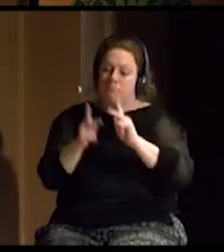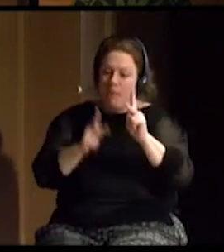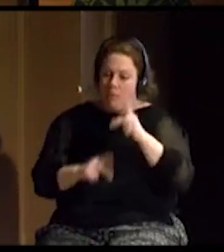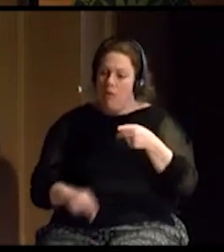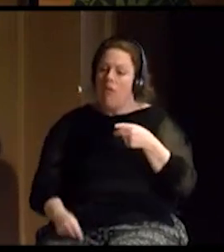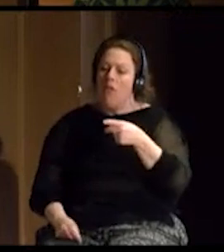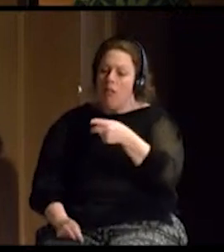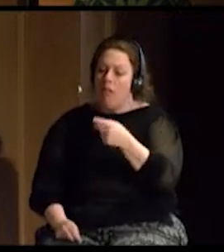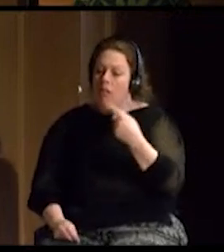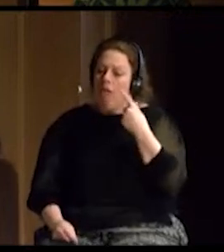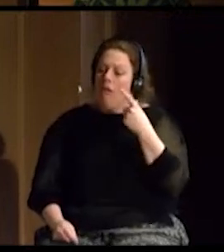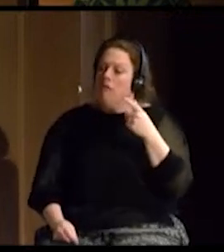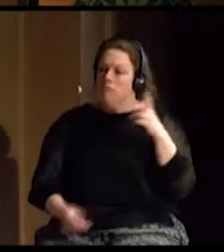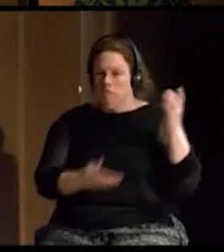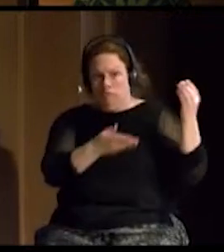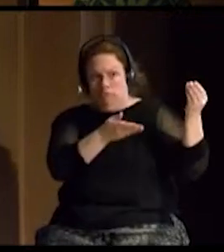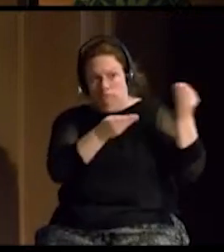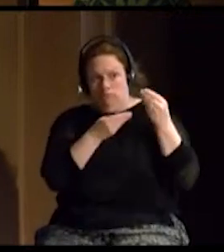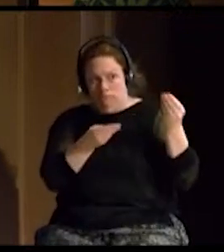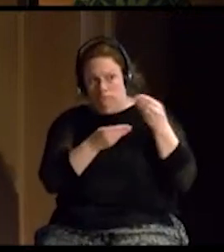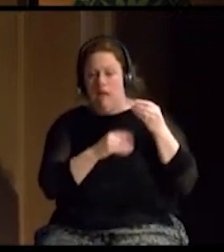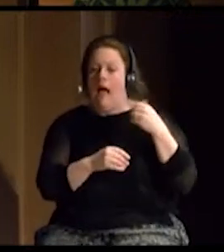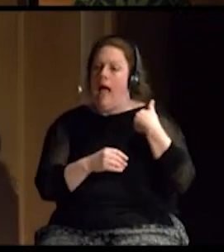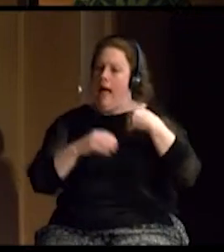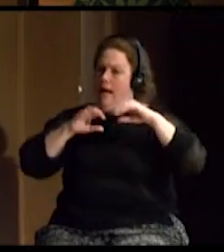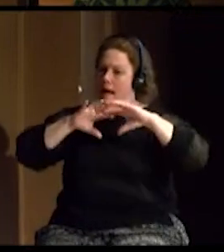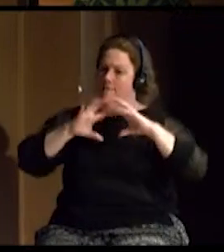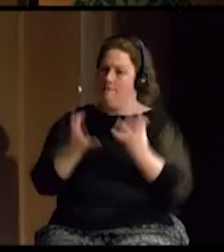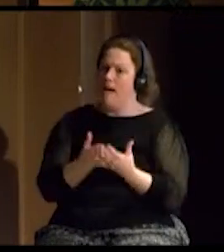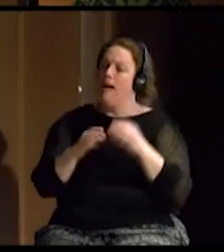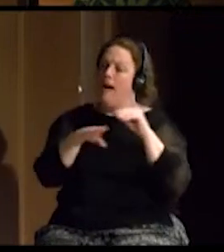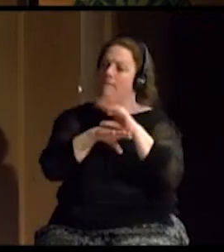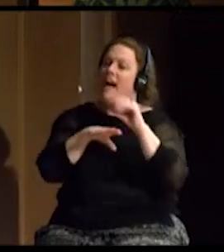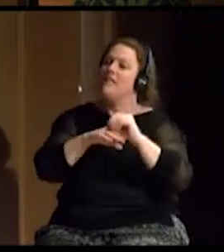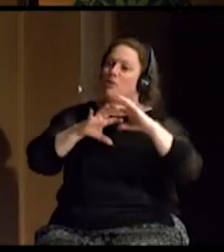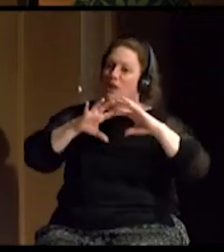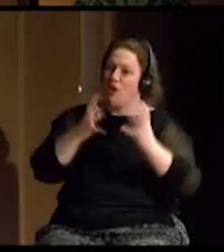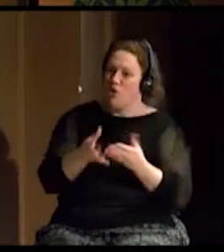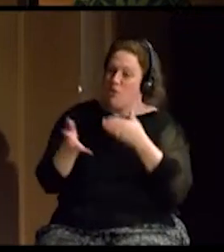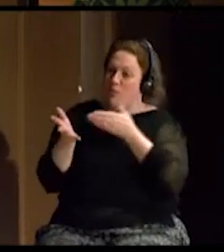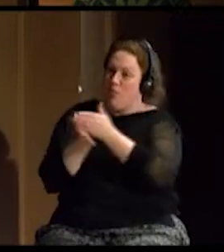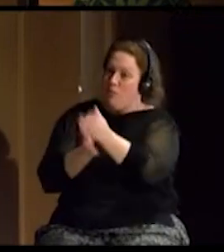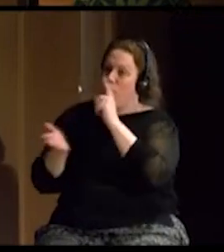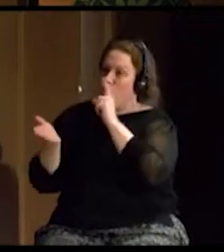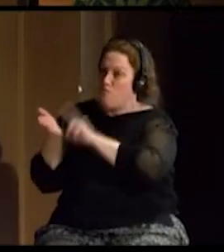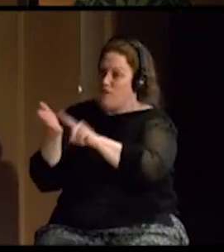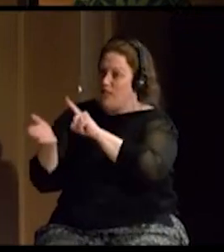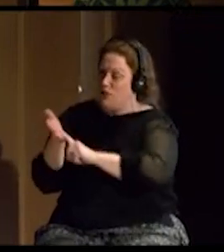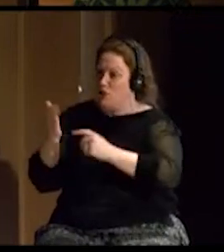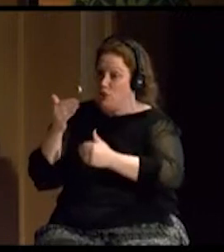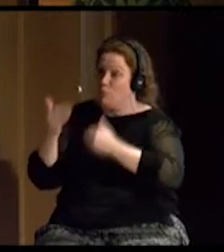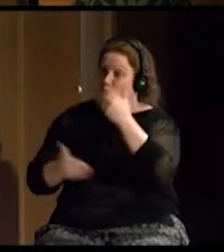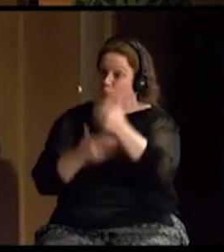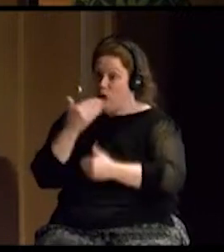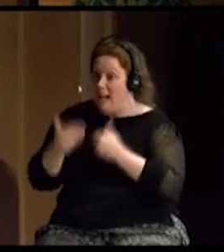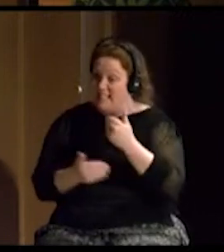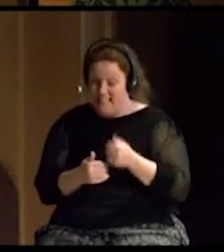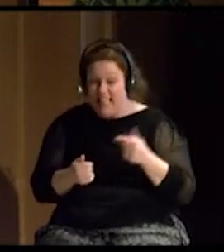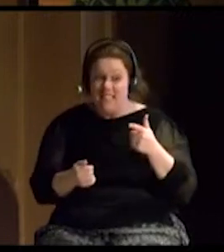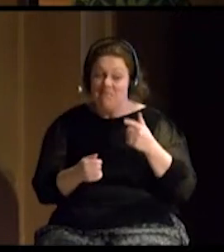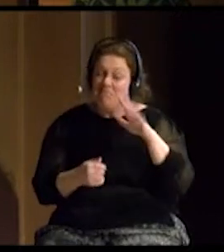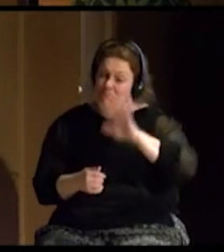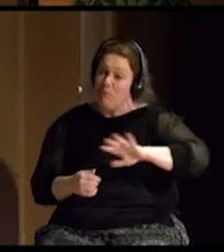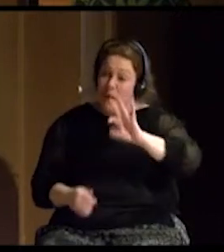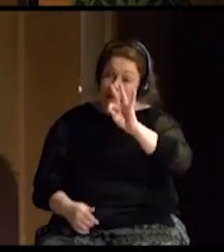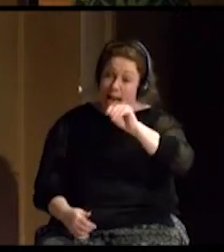their communities. And this advisory group had advised us throughout the research process. And I would say that about